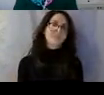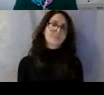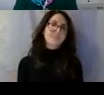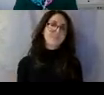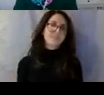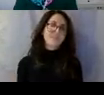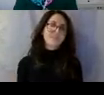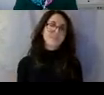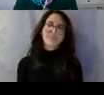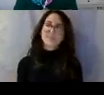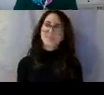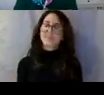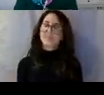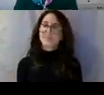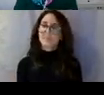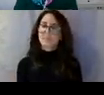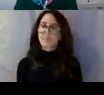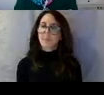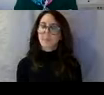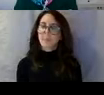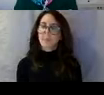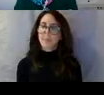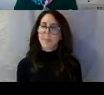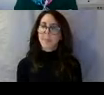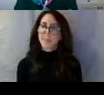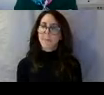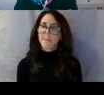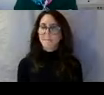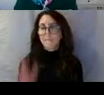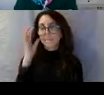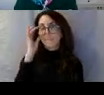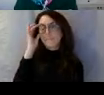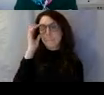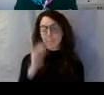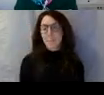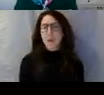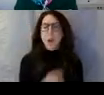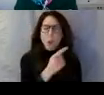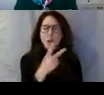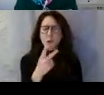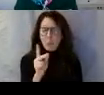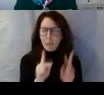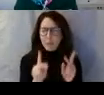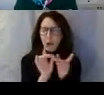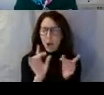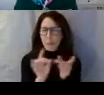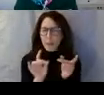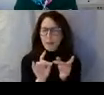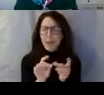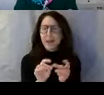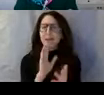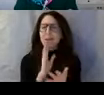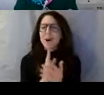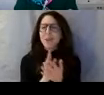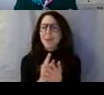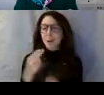then there's this idea that I've already heard it mentioned by 2 people that hybrid is going to happen next. I'm so happy for other people to